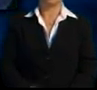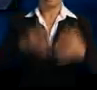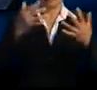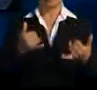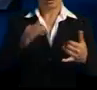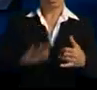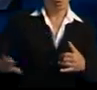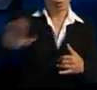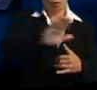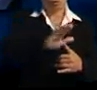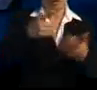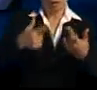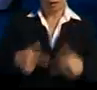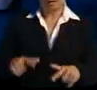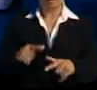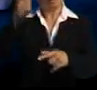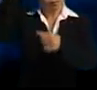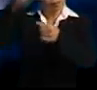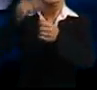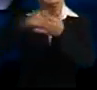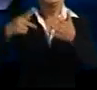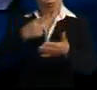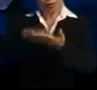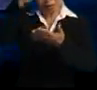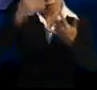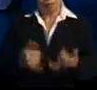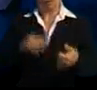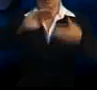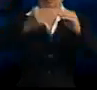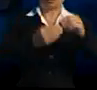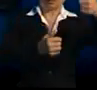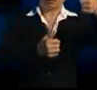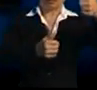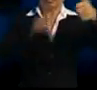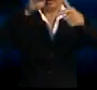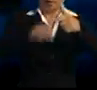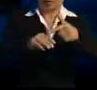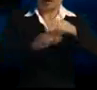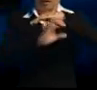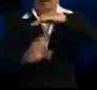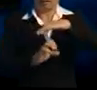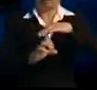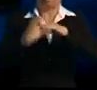Now everyone, let's recap what we have learned today. Number one, minerals are